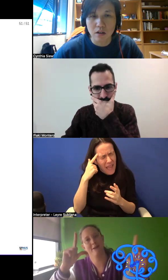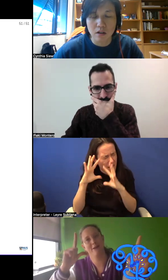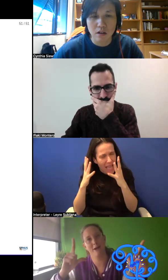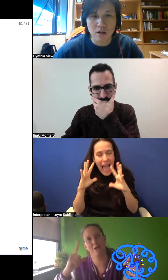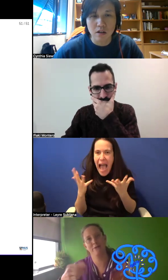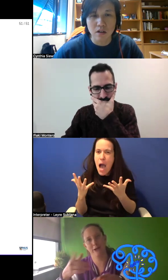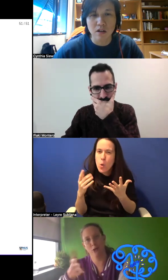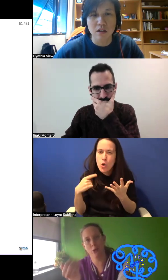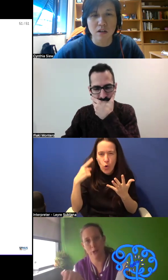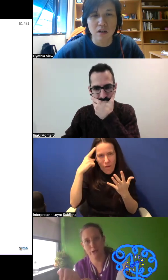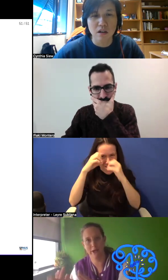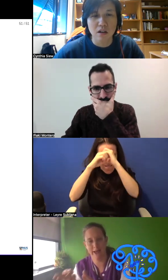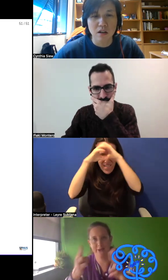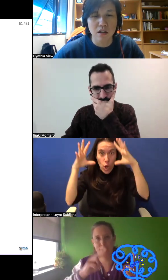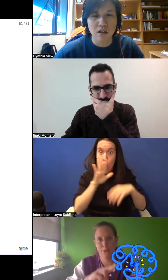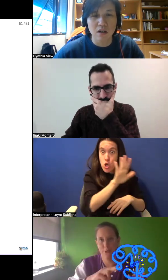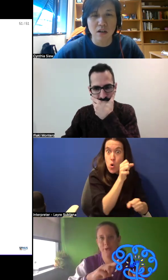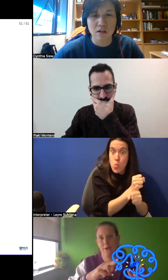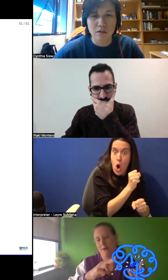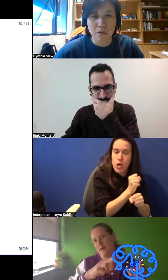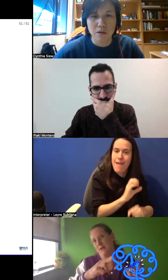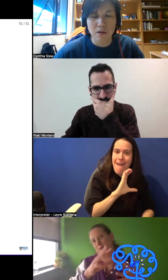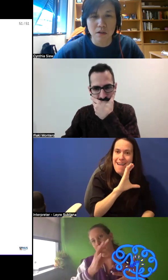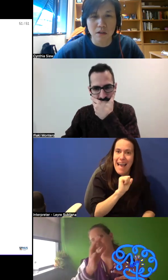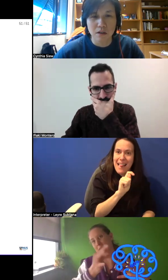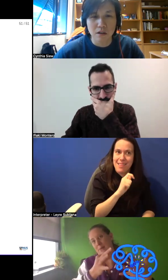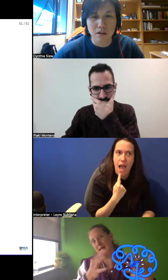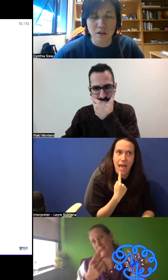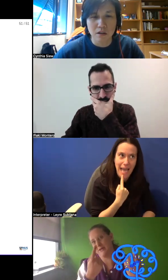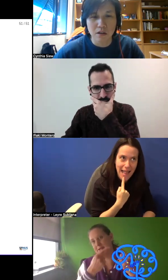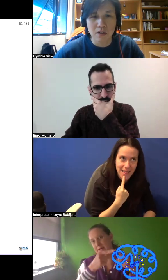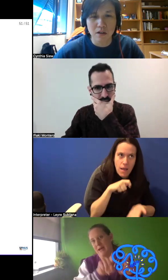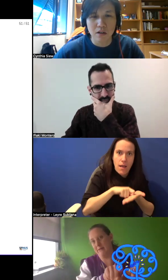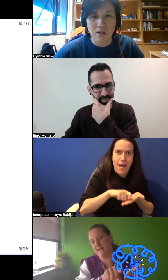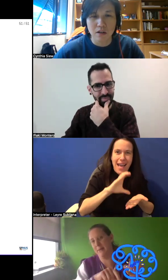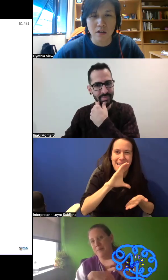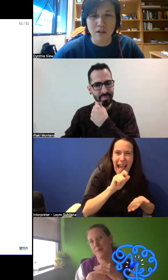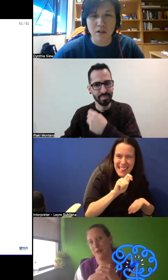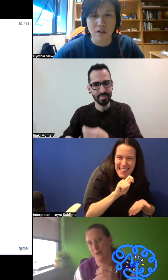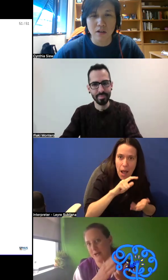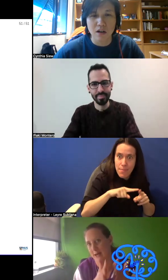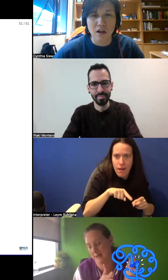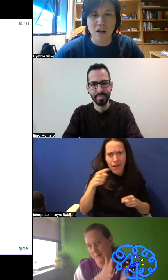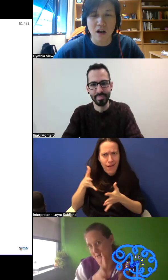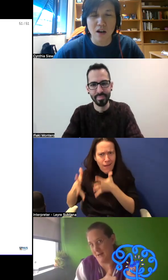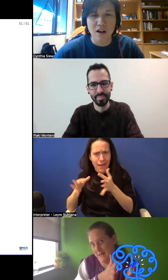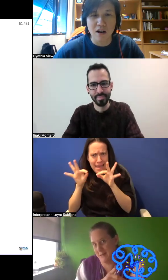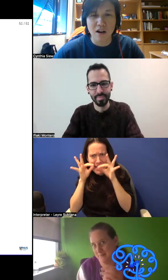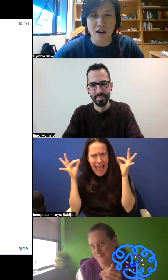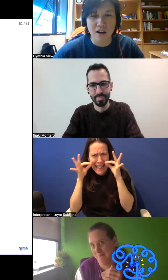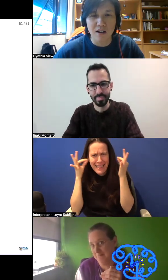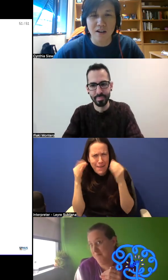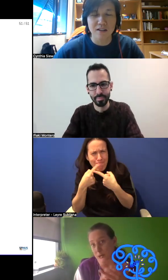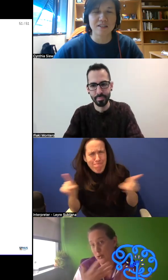visualize kind of your work into a kind of all the parameters and similarity of